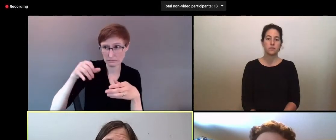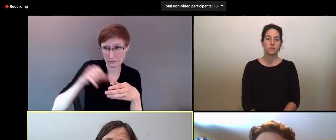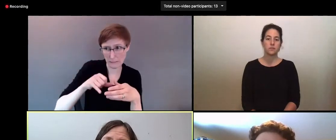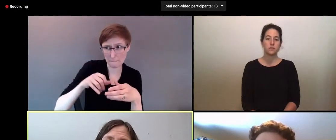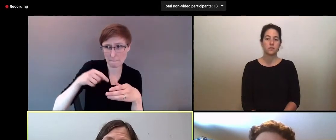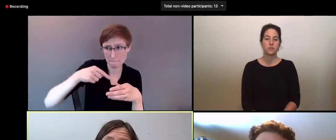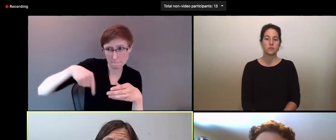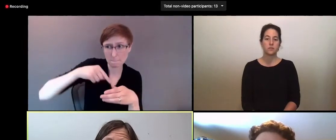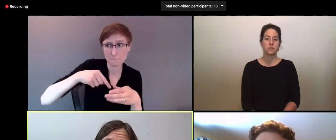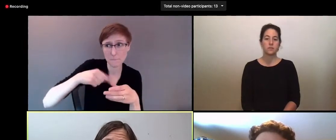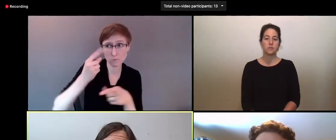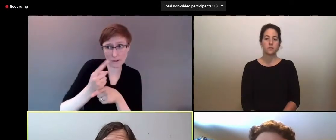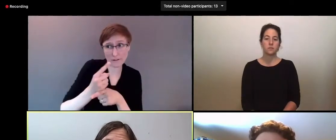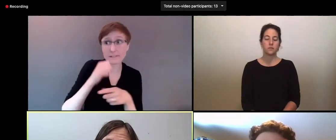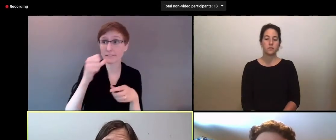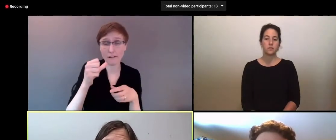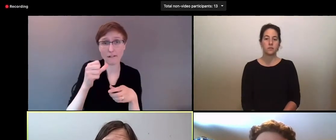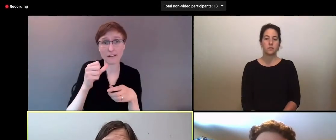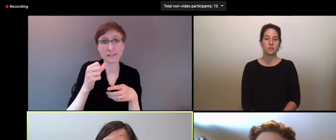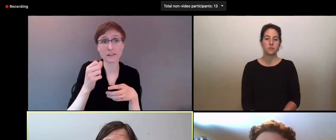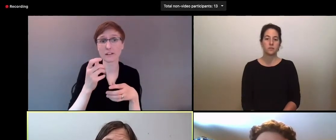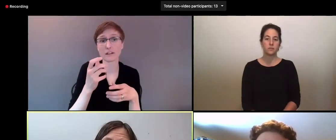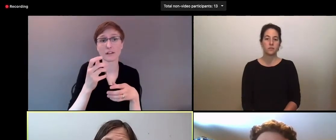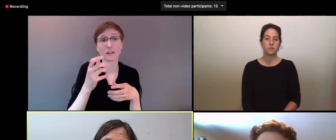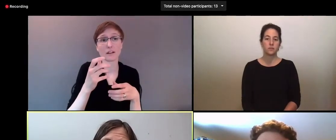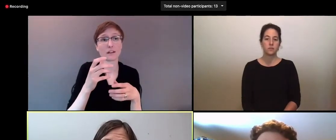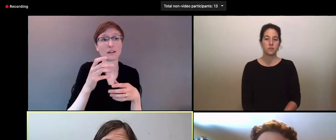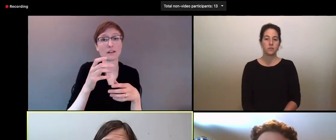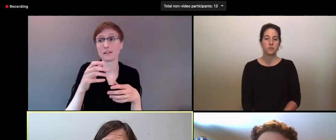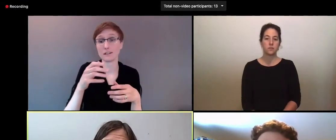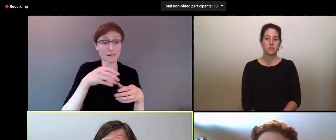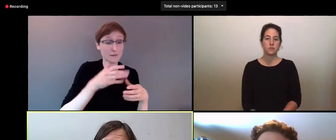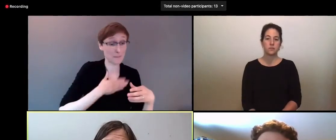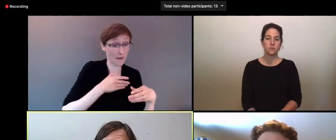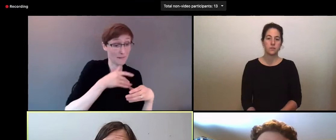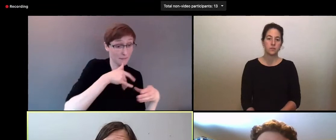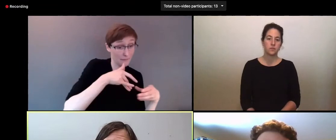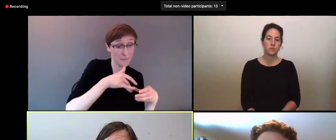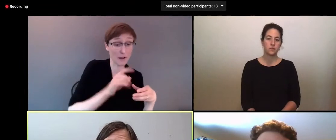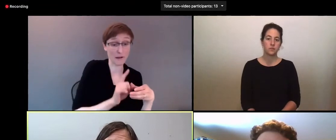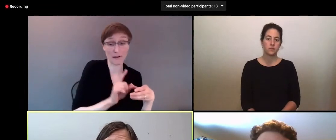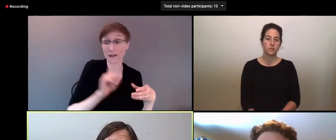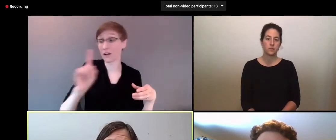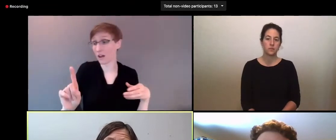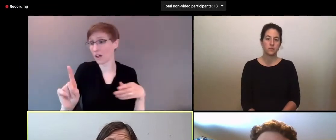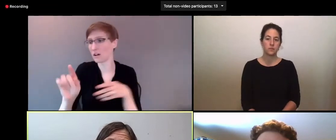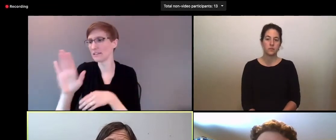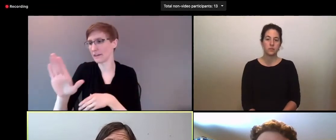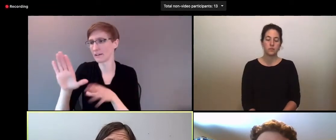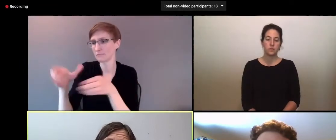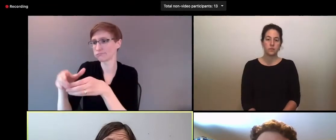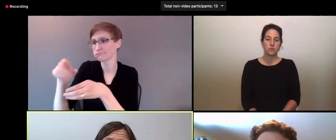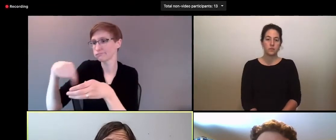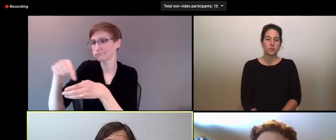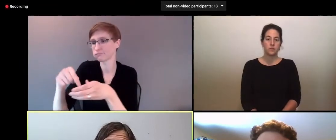confidence that you're together keeping that number of contacts down. You also want to think